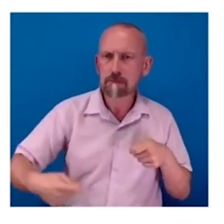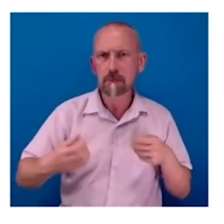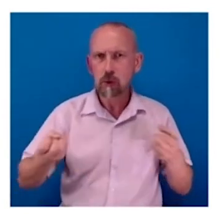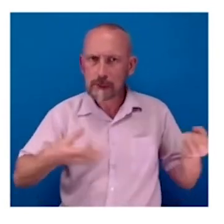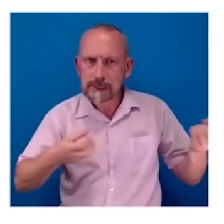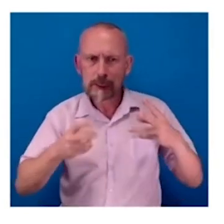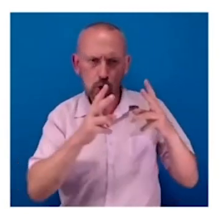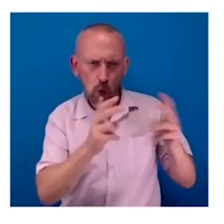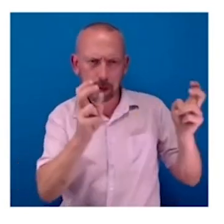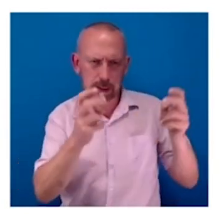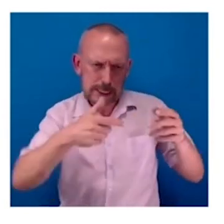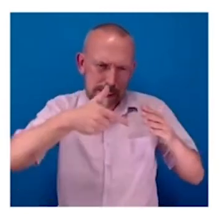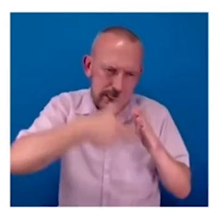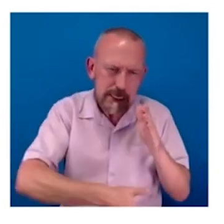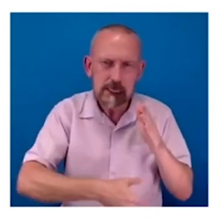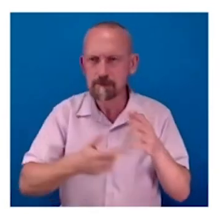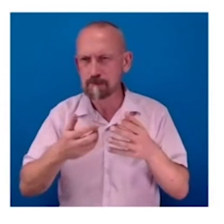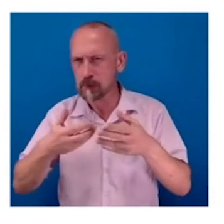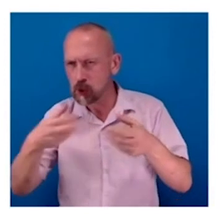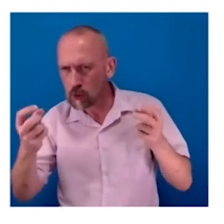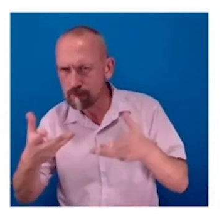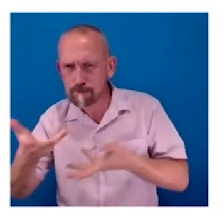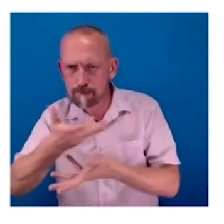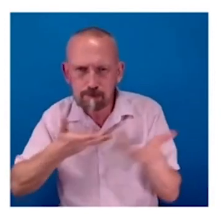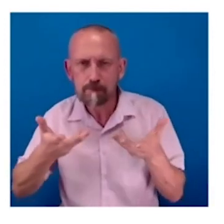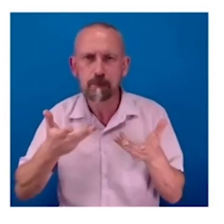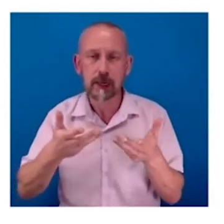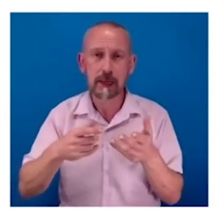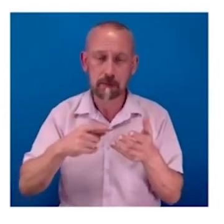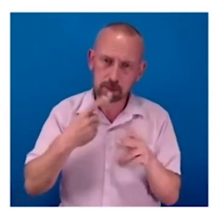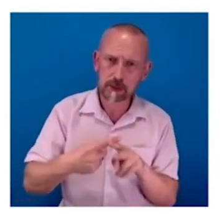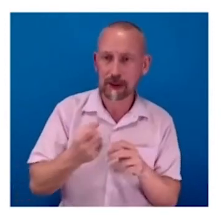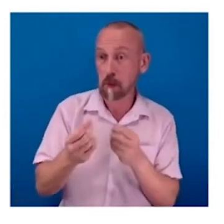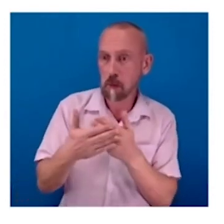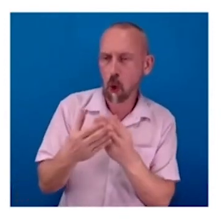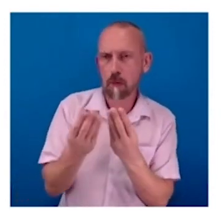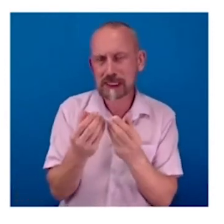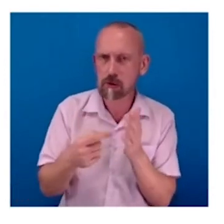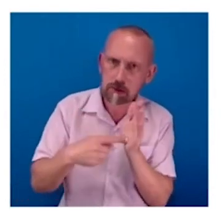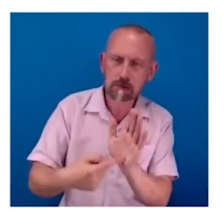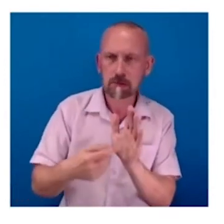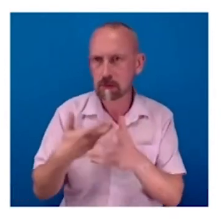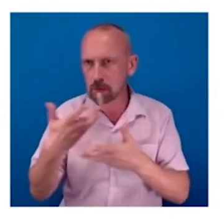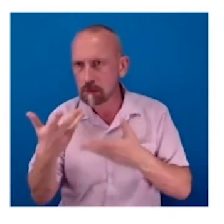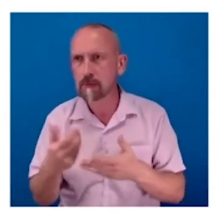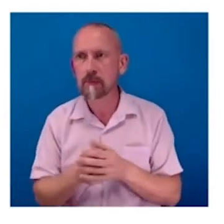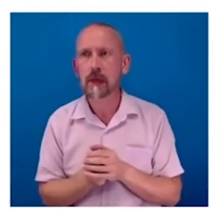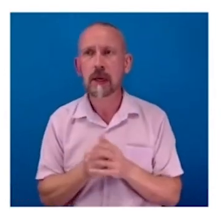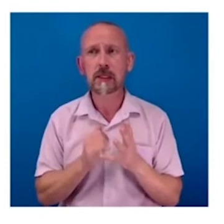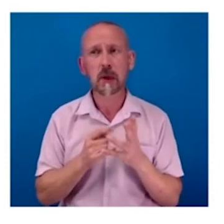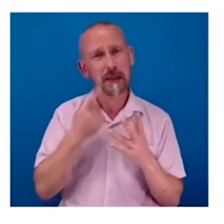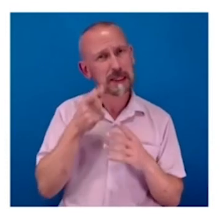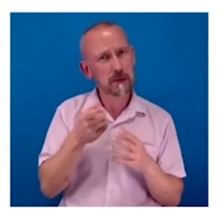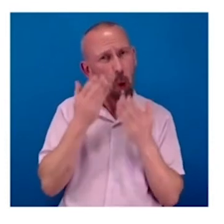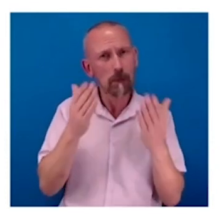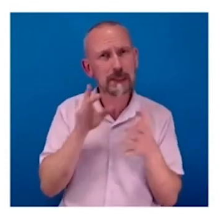a bit deeper into them, signpost out to the stuff that's all out there. And it does feel like it's an obvious link to the stuff you're doing with the